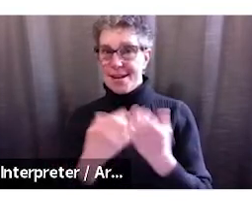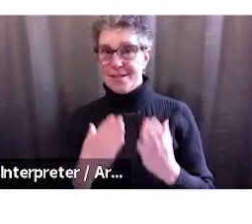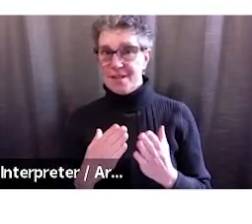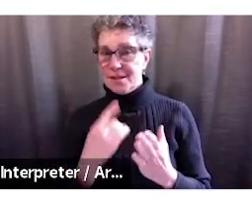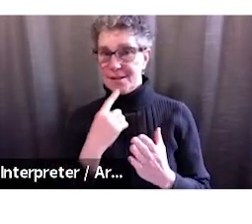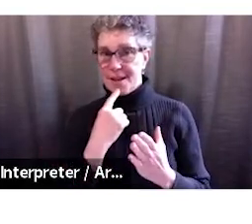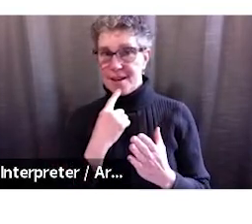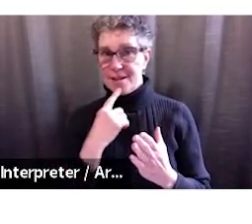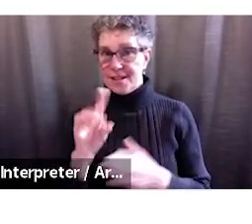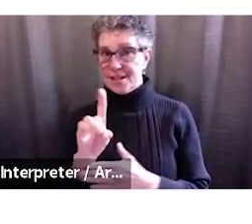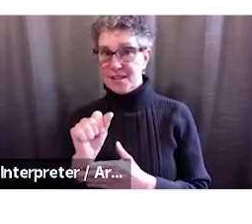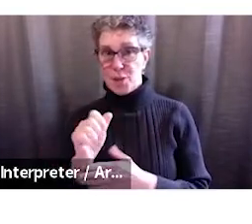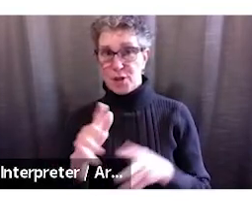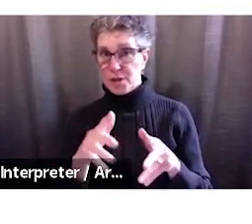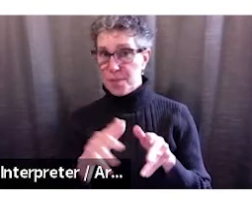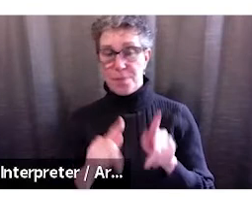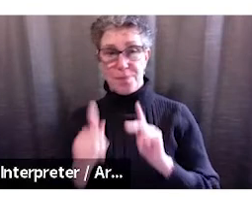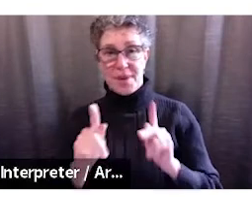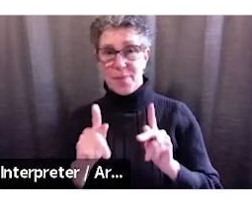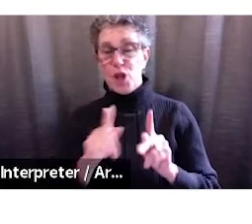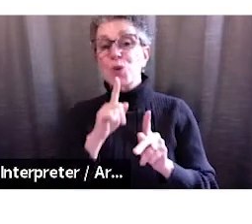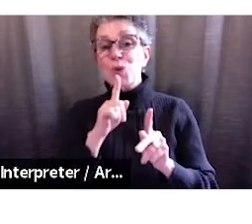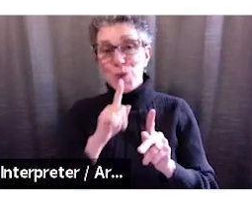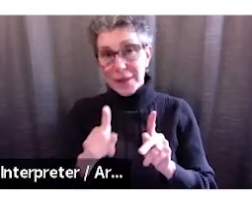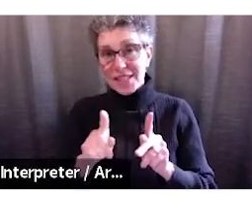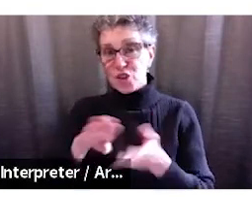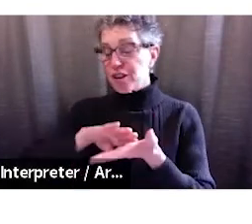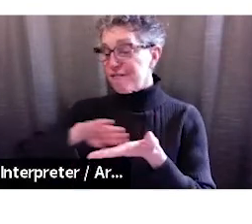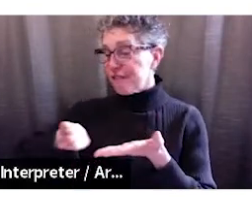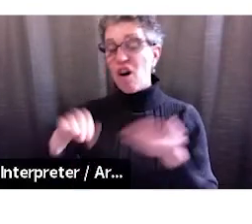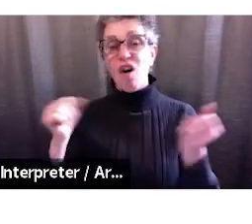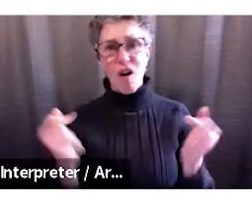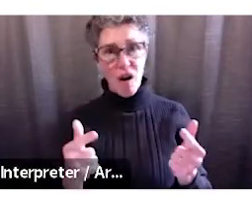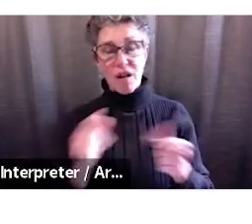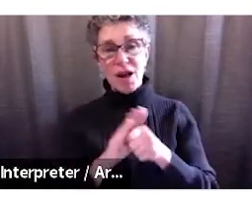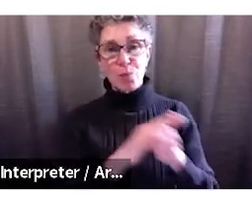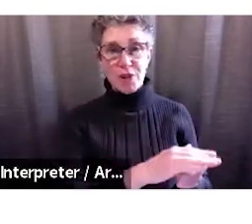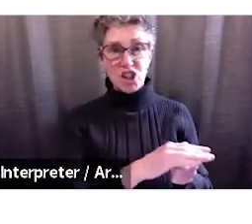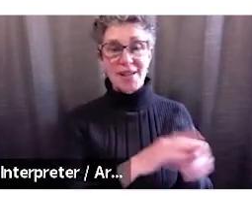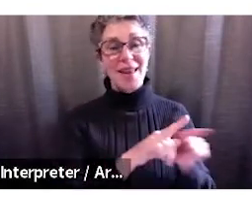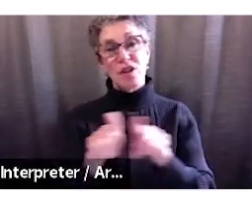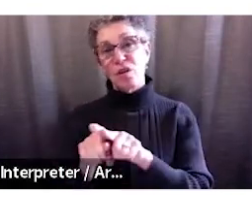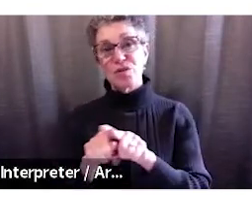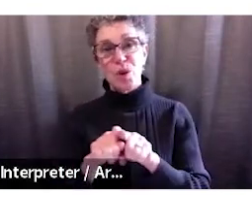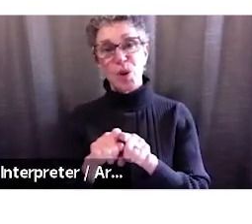people live at the intersection of all systems of oppression and social justice issues.